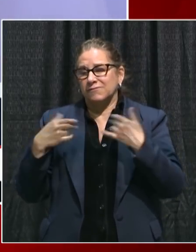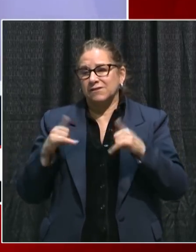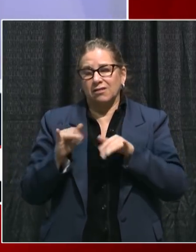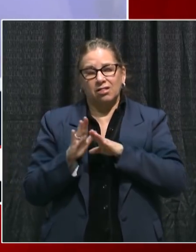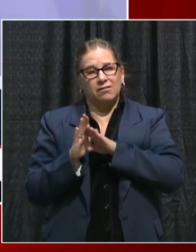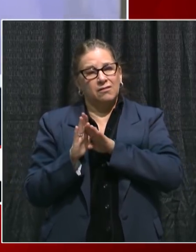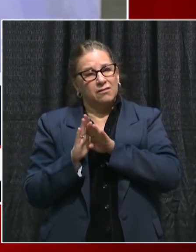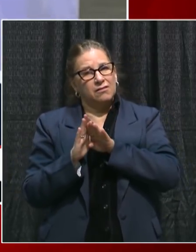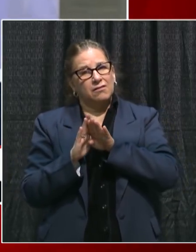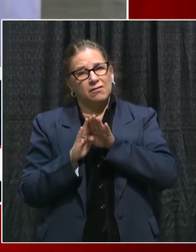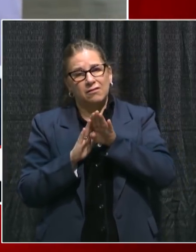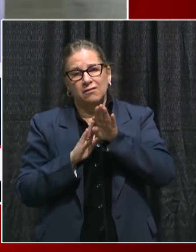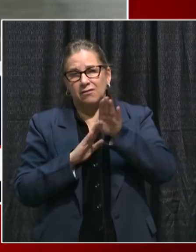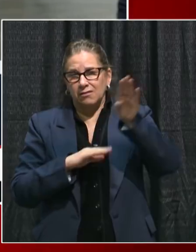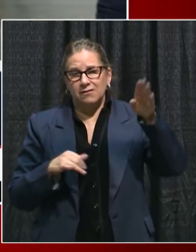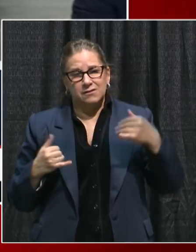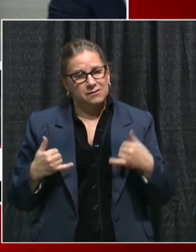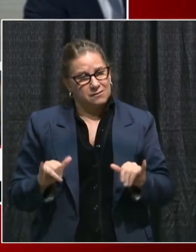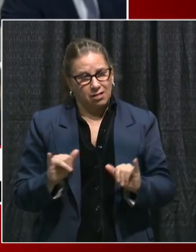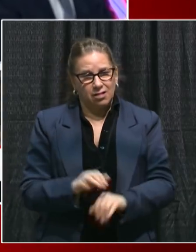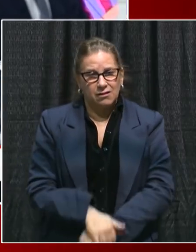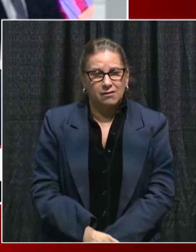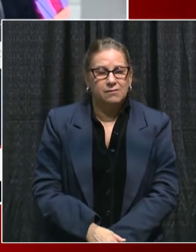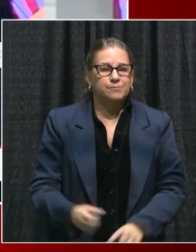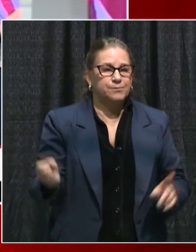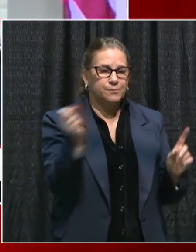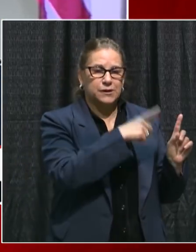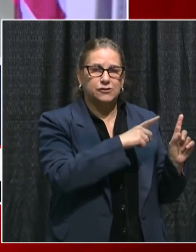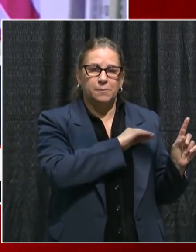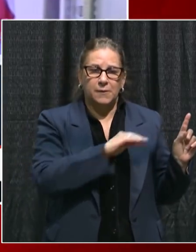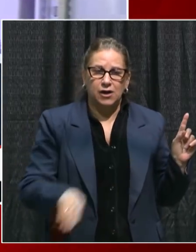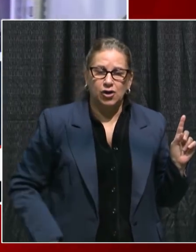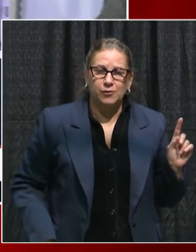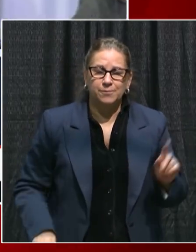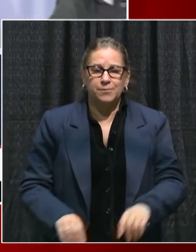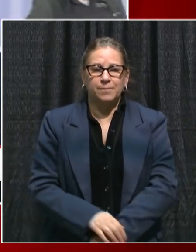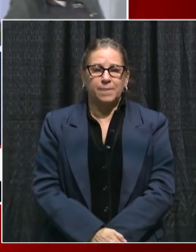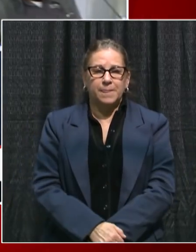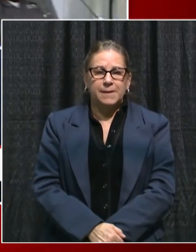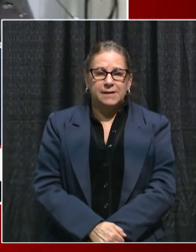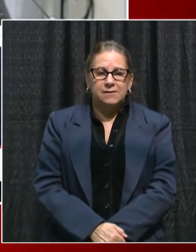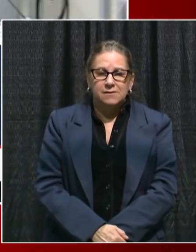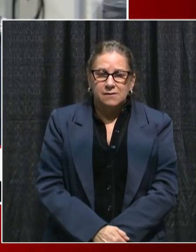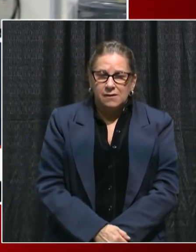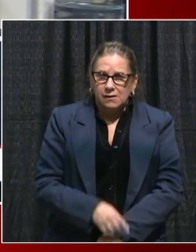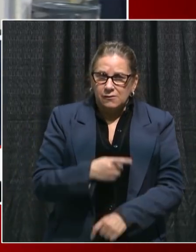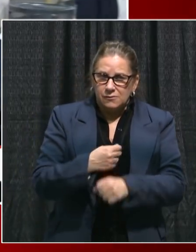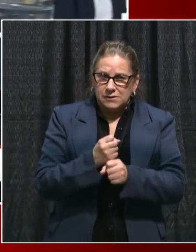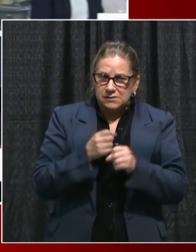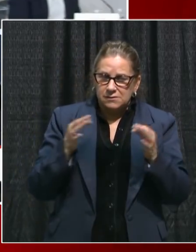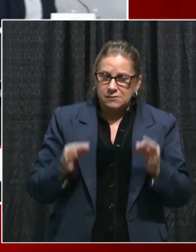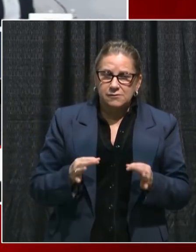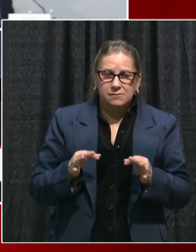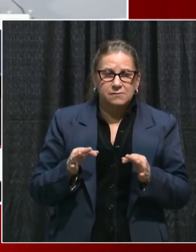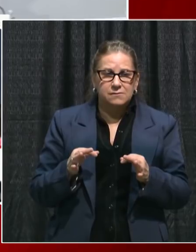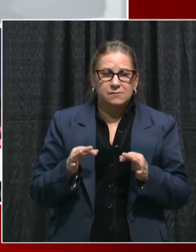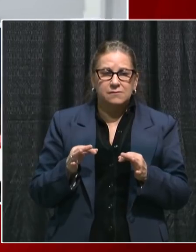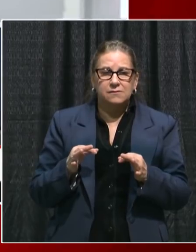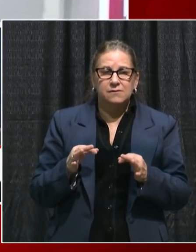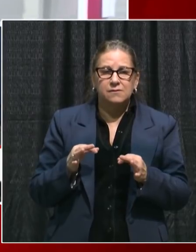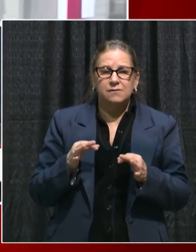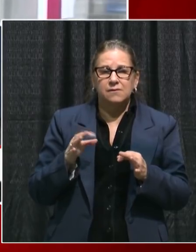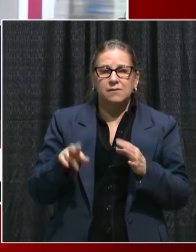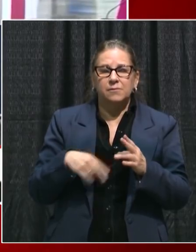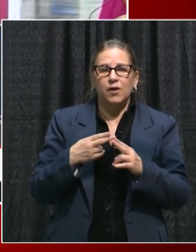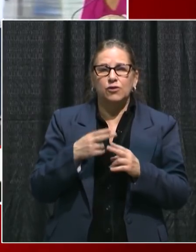Mayor Bowser, when do you expect to make a decision about increasing the shelter-in-place order or continuing